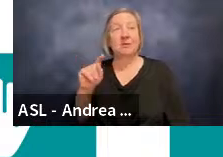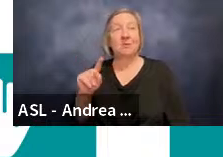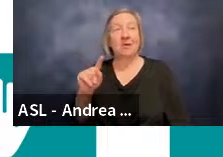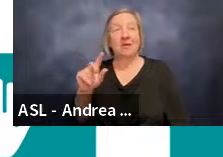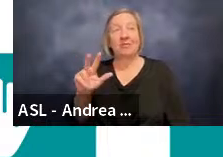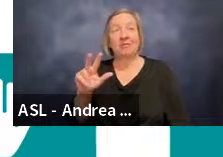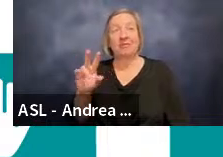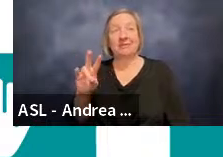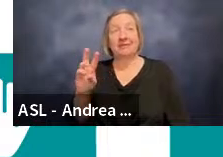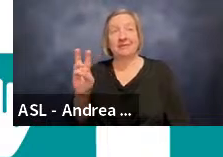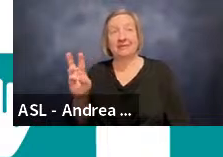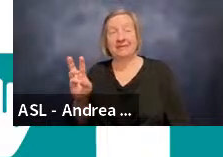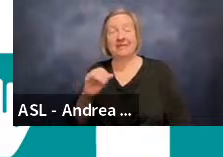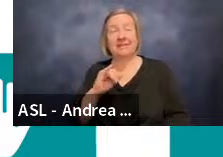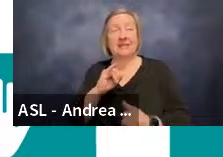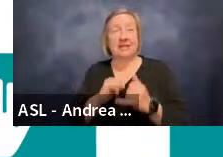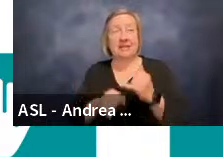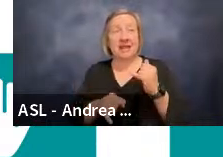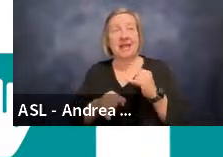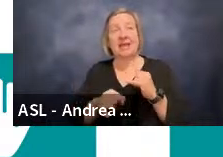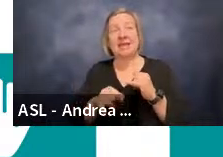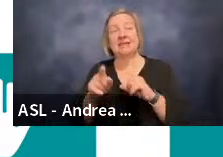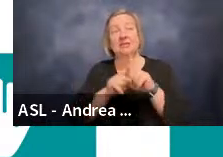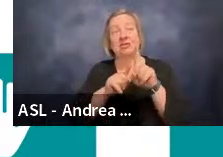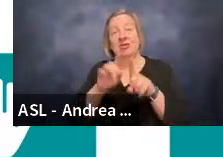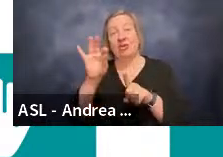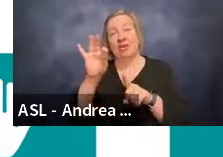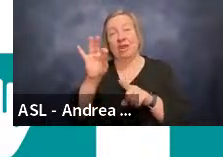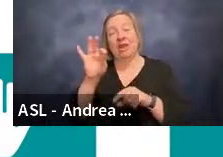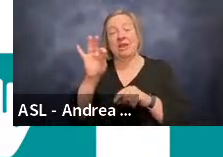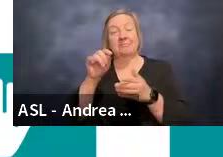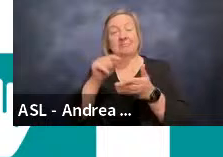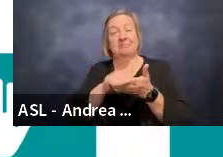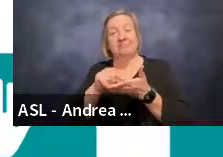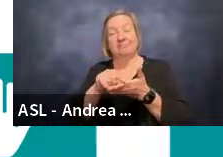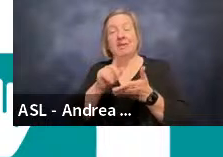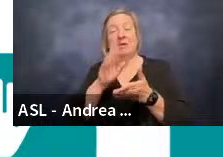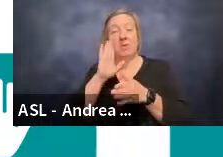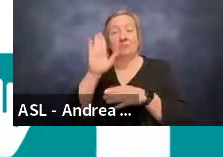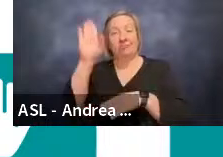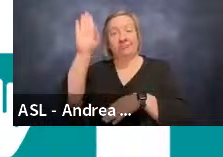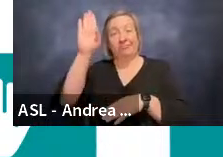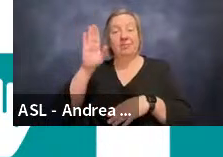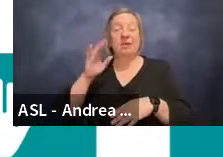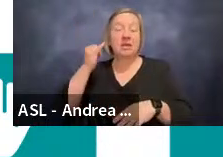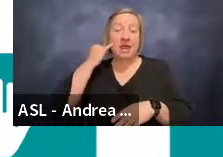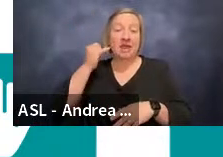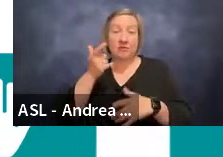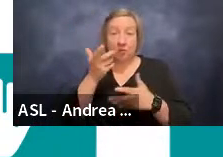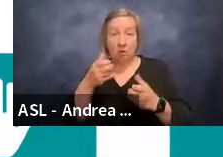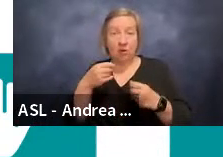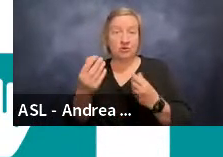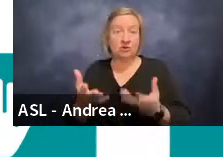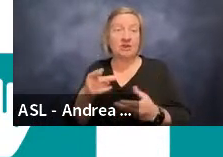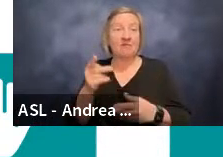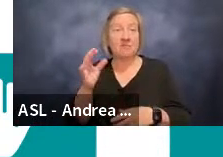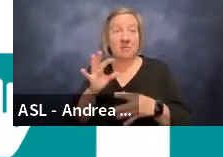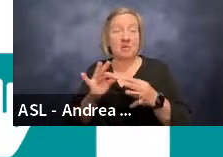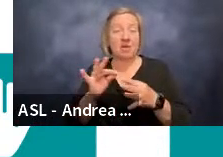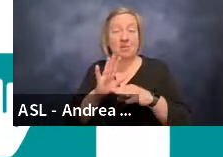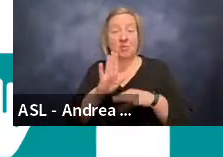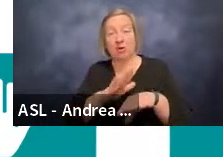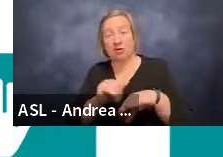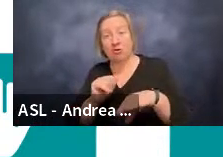701376. I'll ask you to dial *9 to raise your hand. I will call on those that are interested in providing public comment,